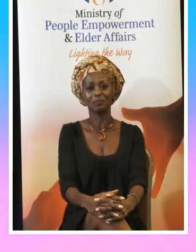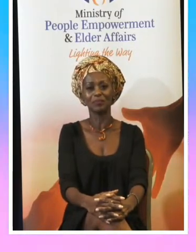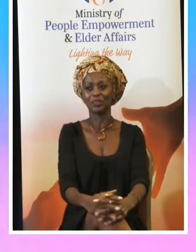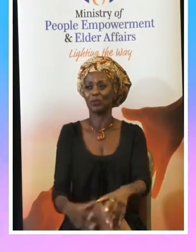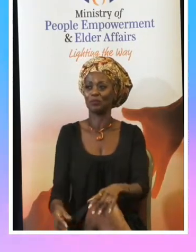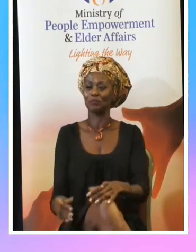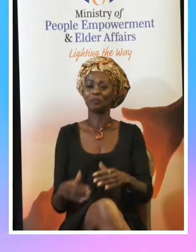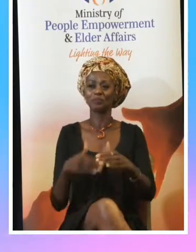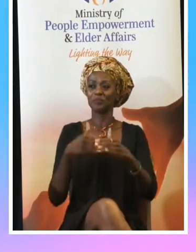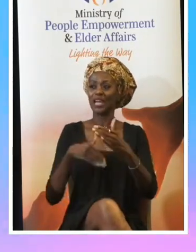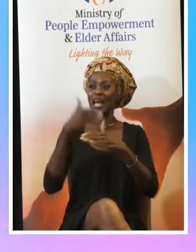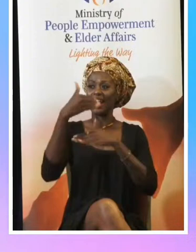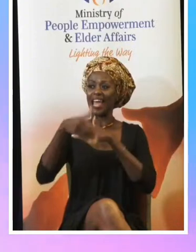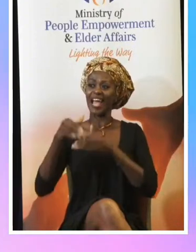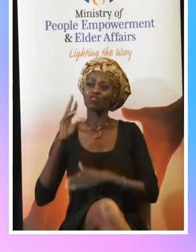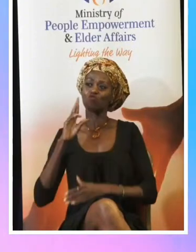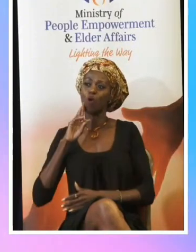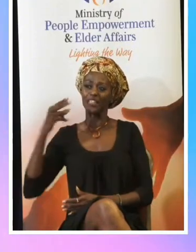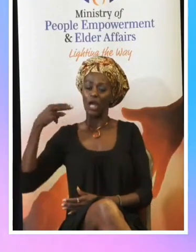Roslyn has the mic. Yes.